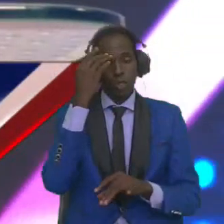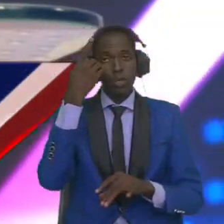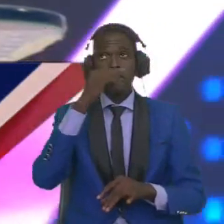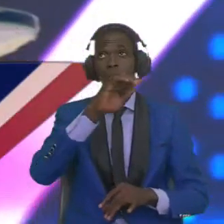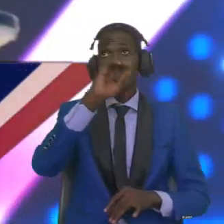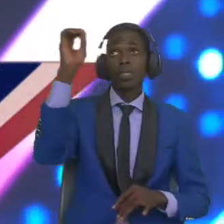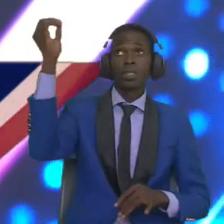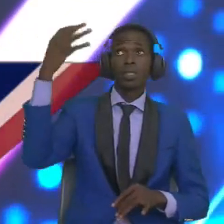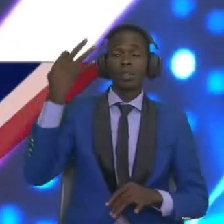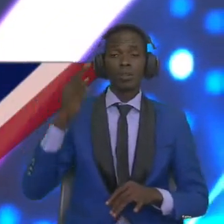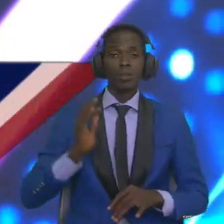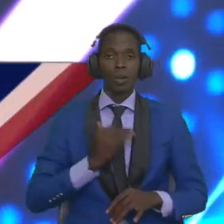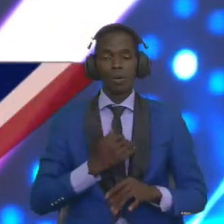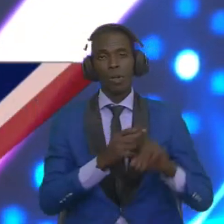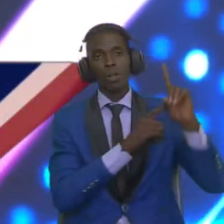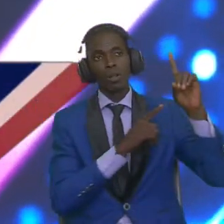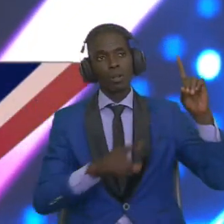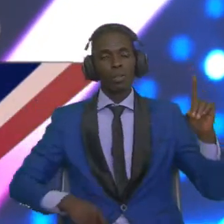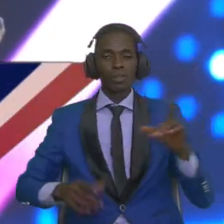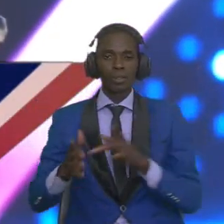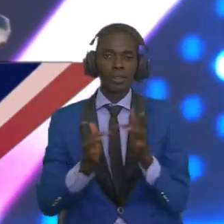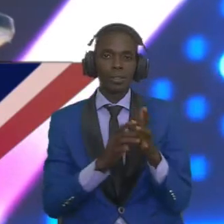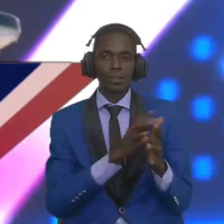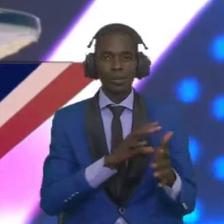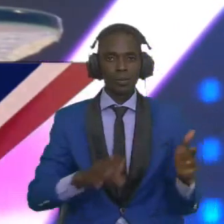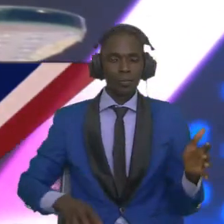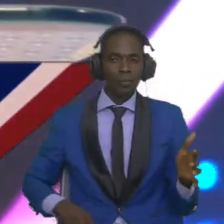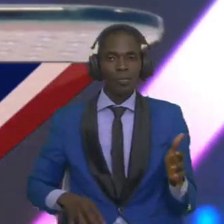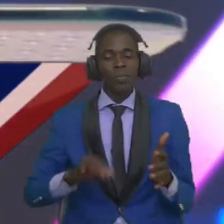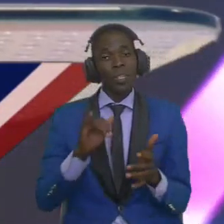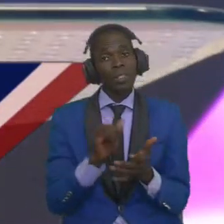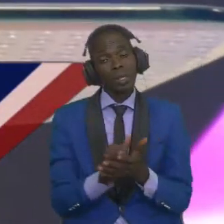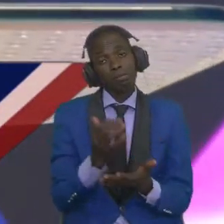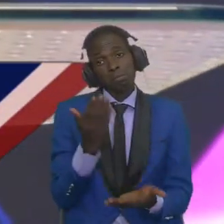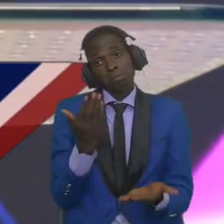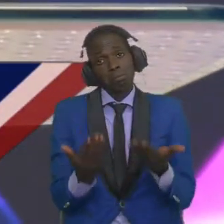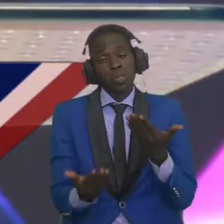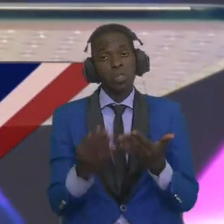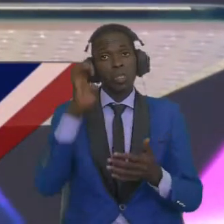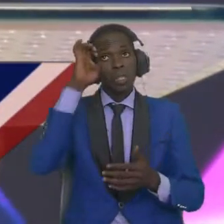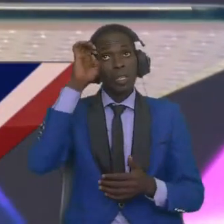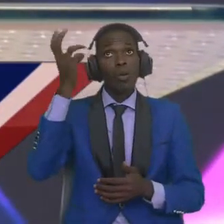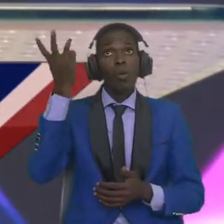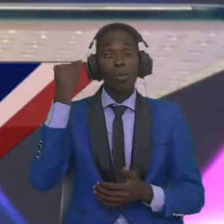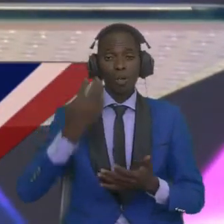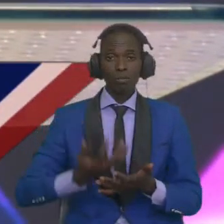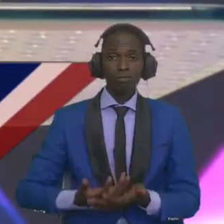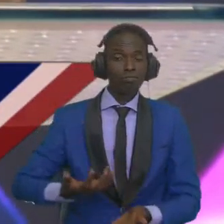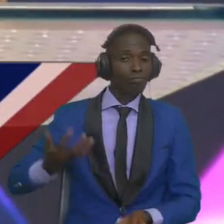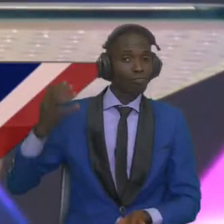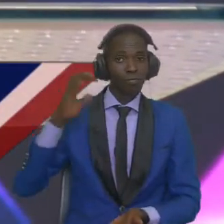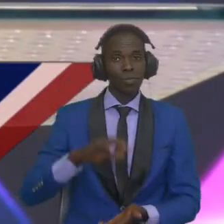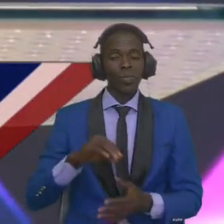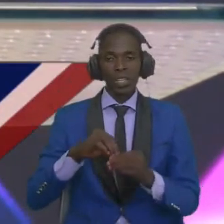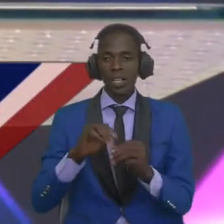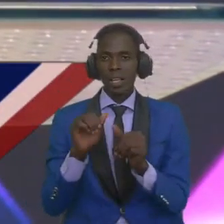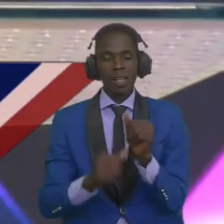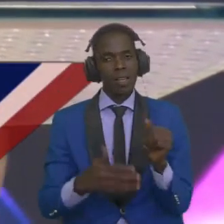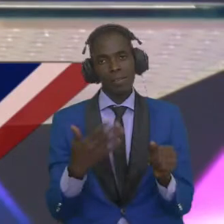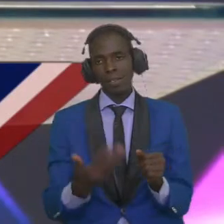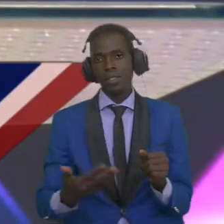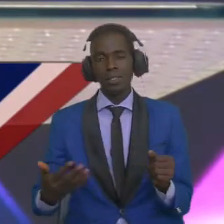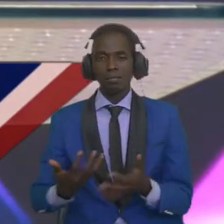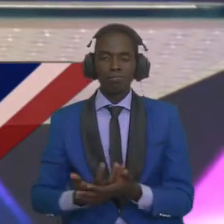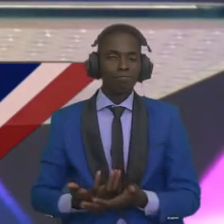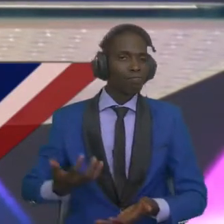our Lord Jesus Christ, that though he was rich, rich in everything,